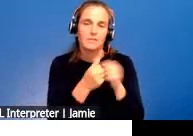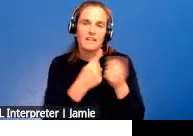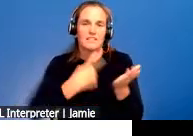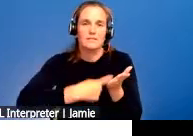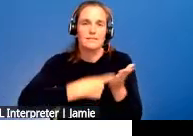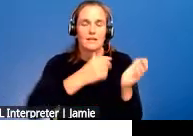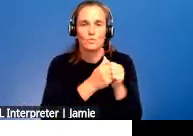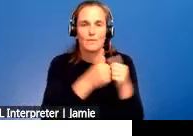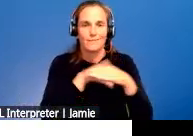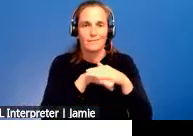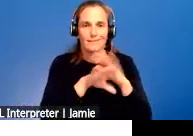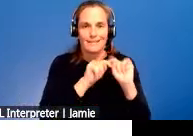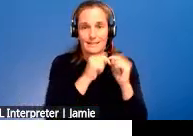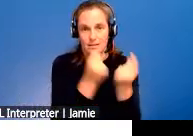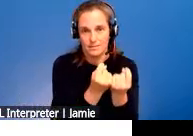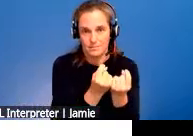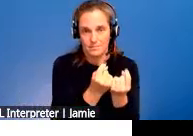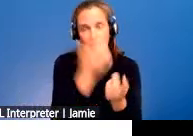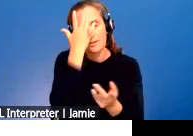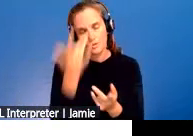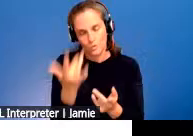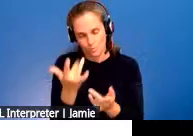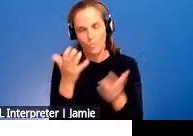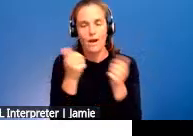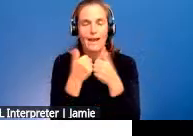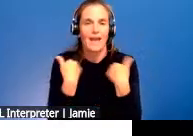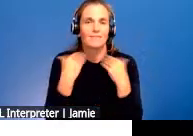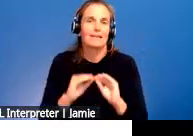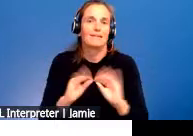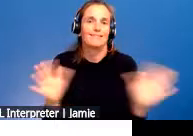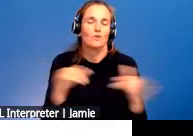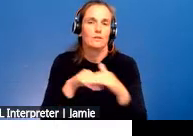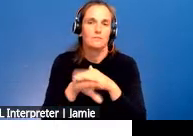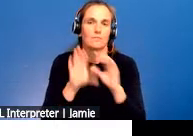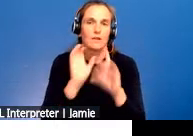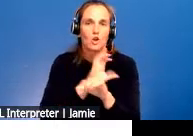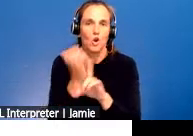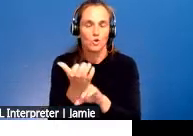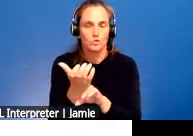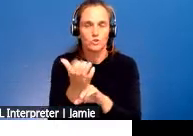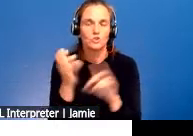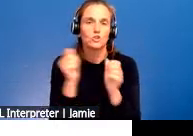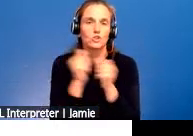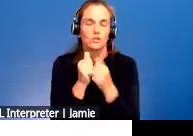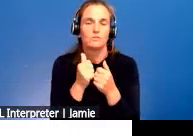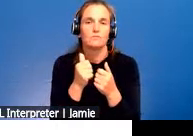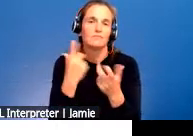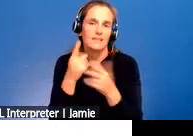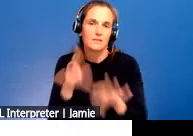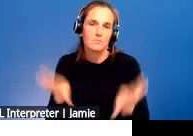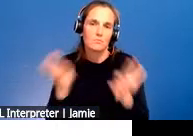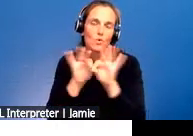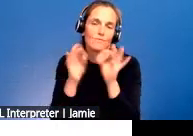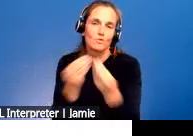clear accessibility culture and workflow can be really important for resolving those product updates.